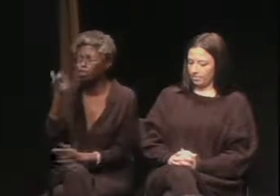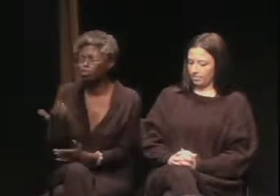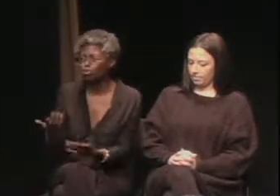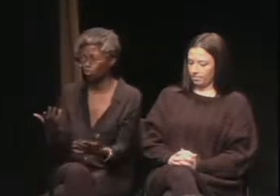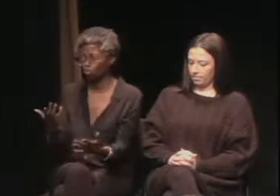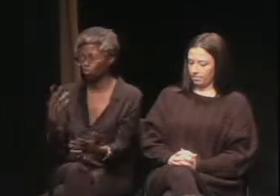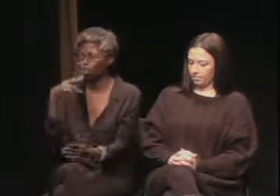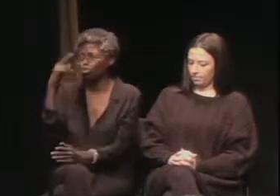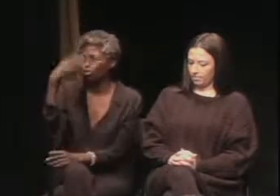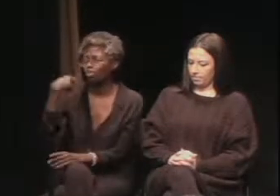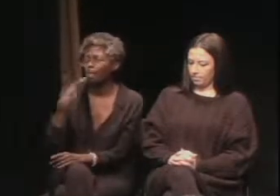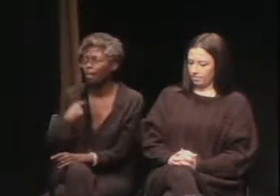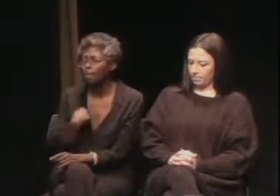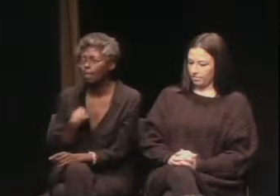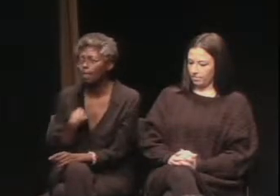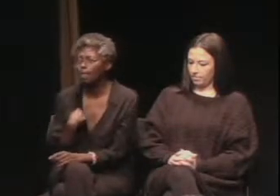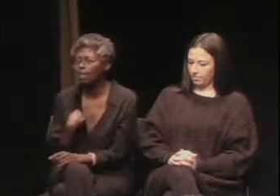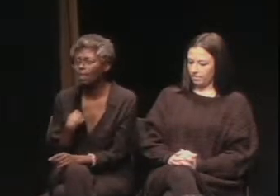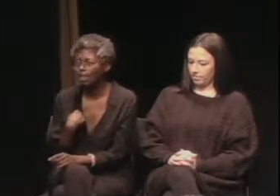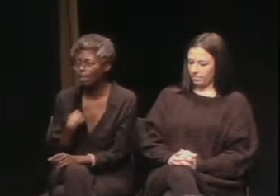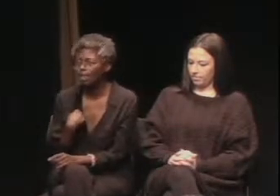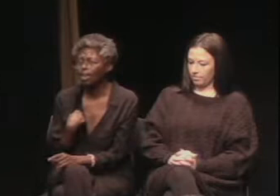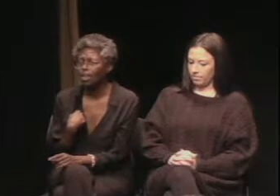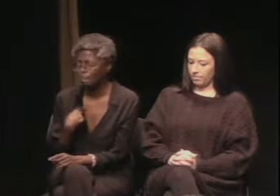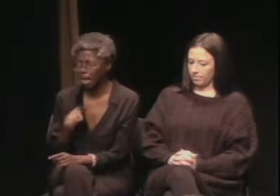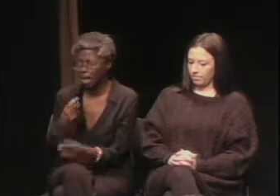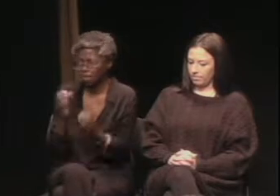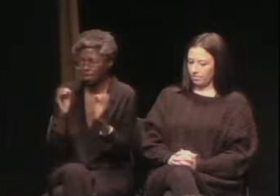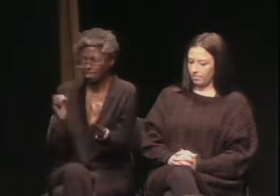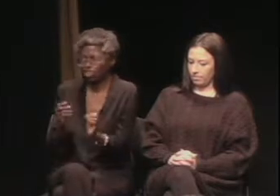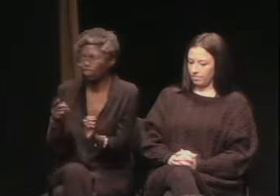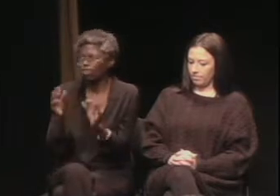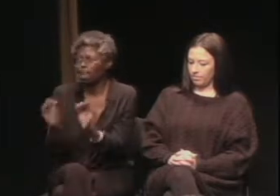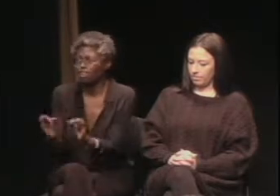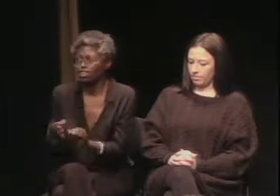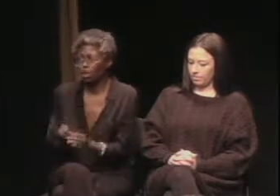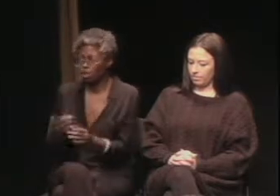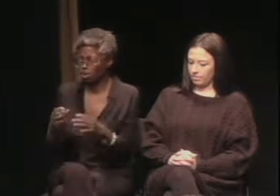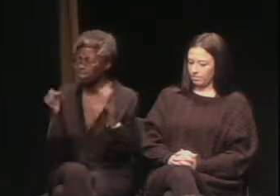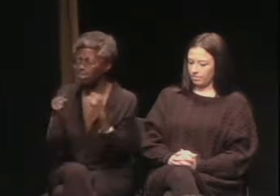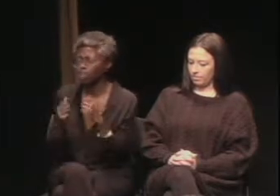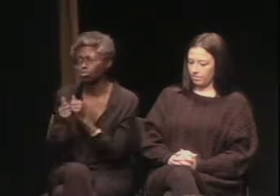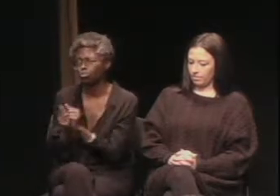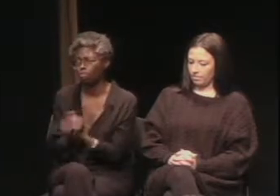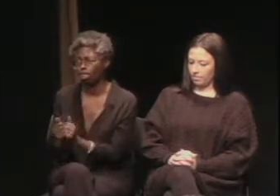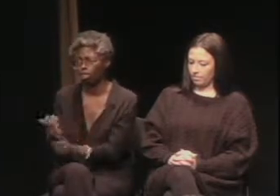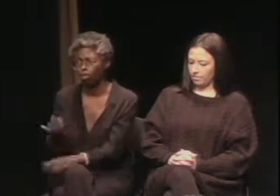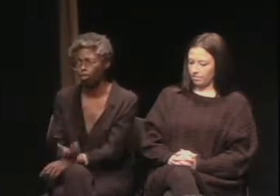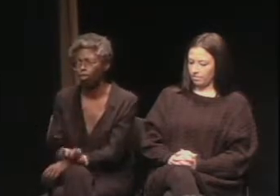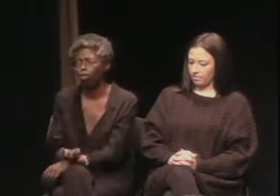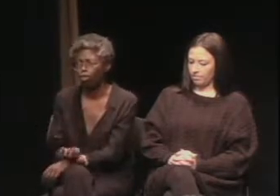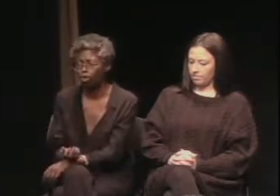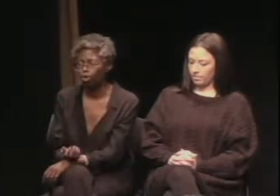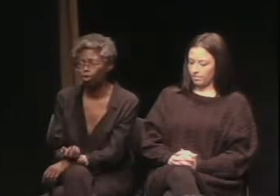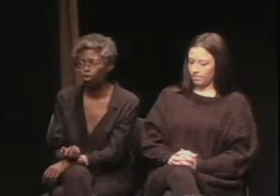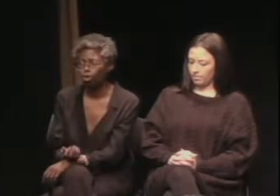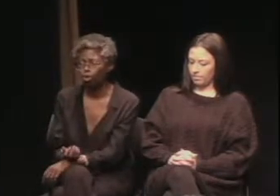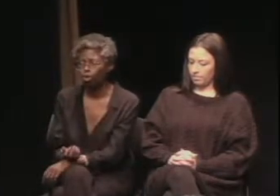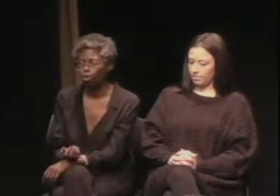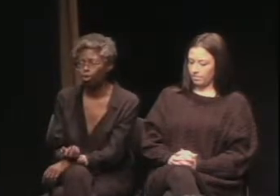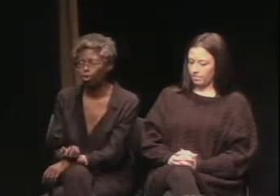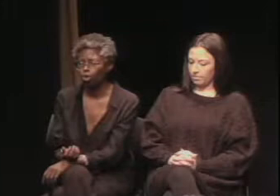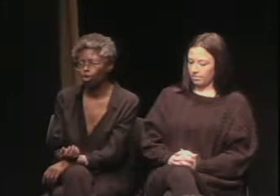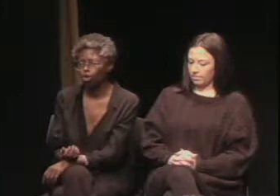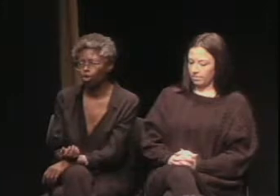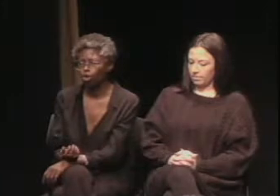am I? Yeah. You I'm know, nothing, so you're I'm nothing, nothing, so you're nothing, and so we just gonna fight it out. Yeah. And